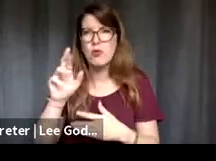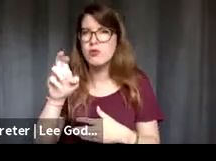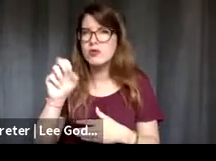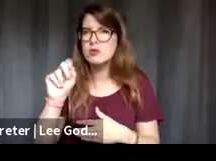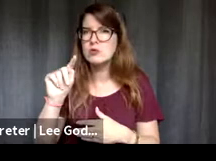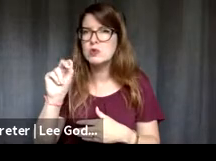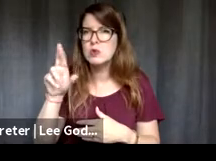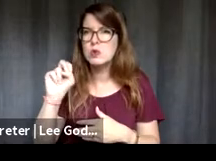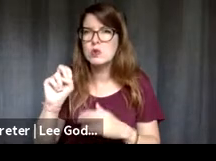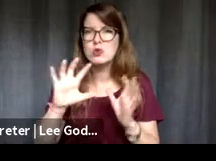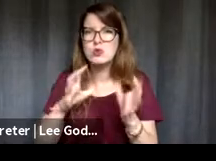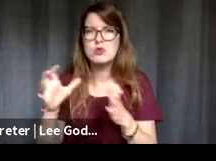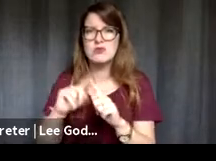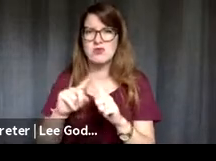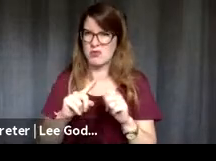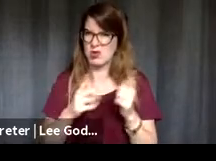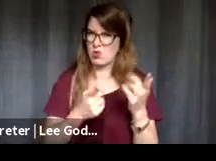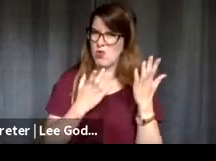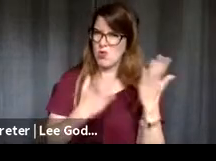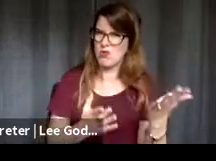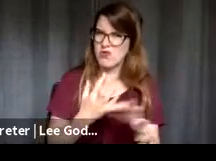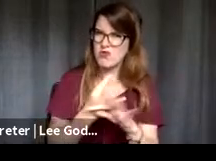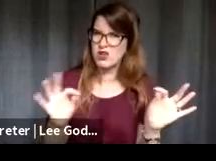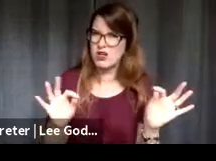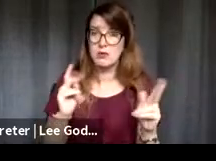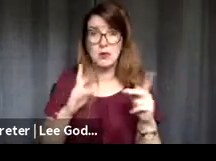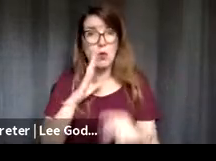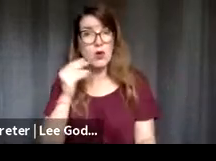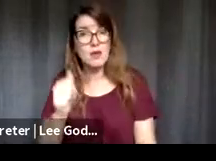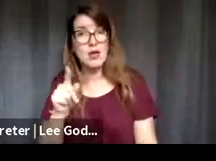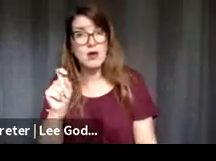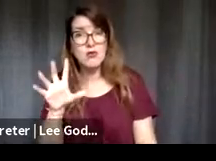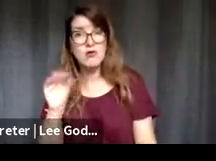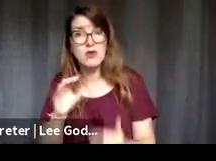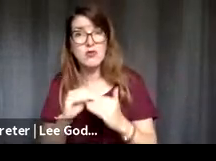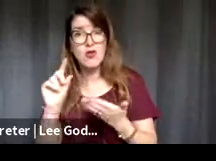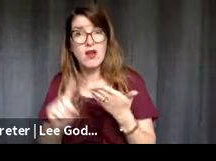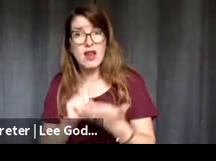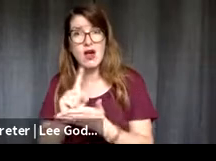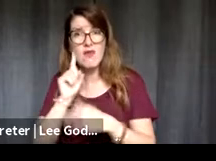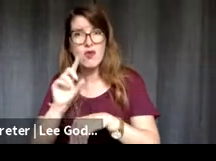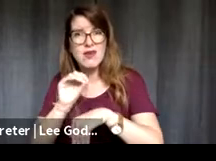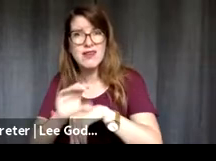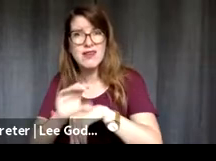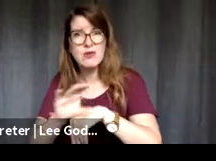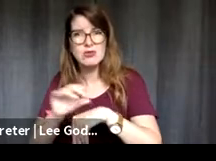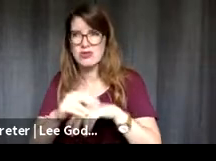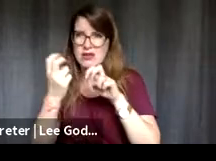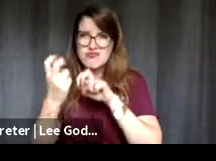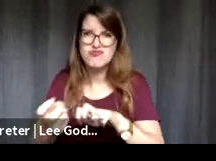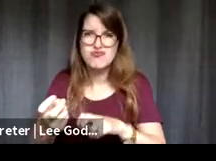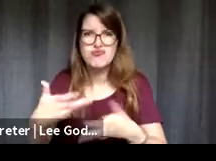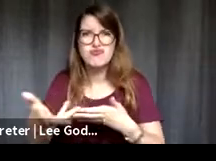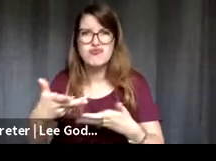groups, and you offer it free. People pay $150 an hour for a counselor, and you can sit down and talk